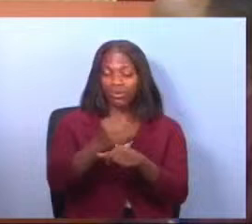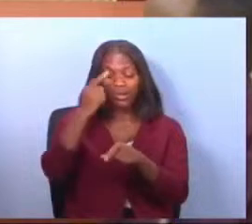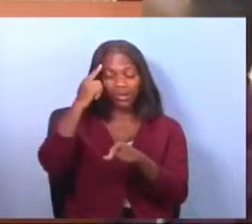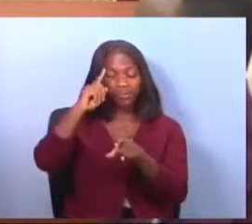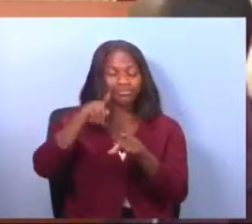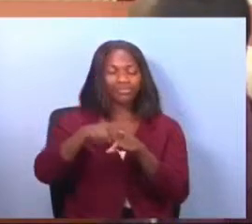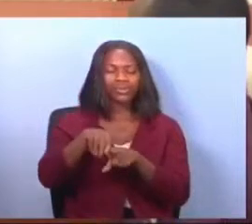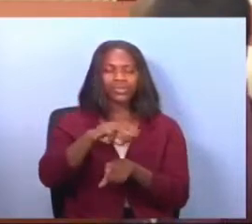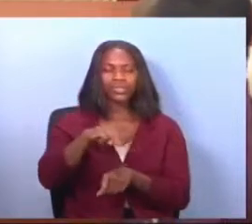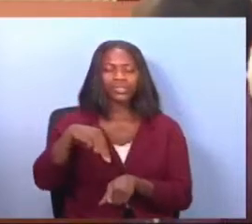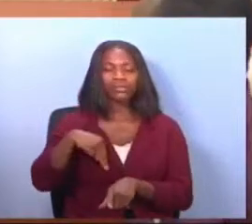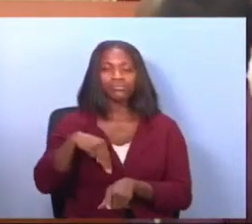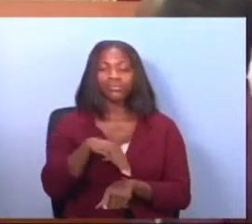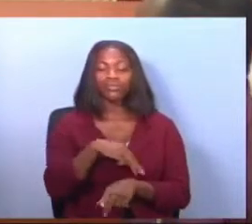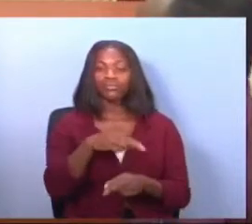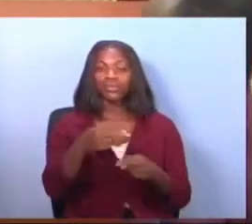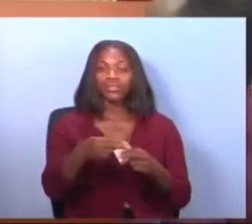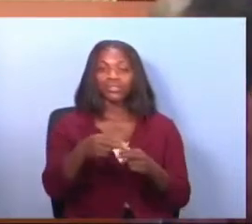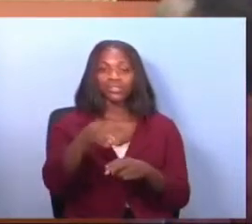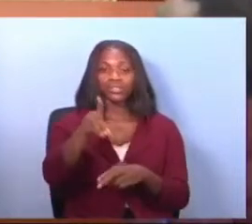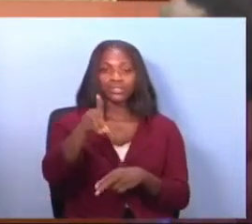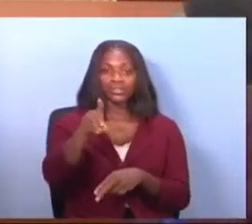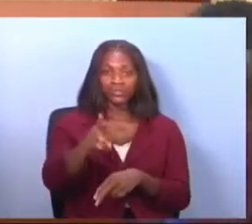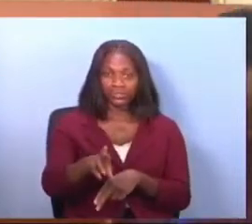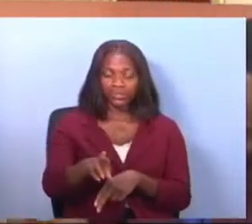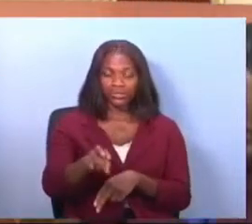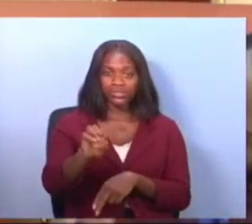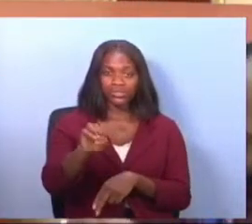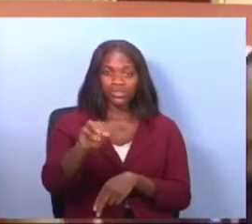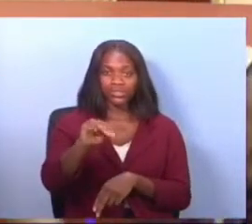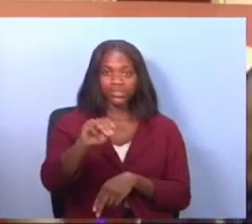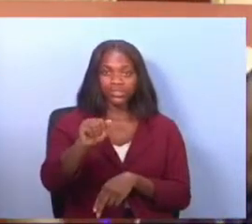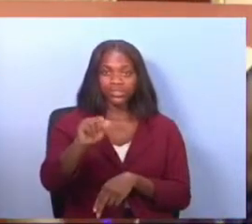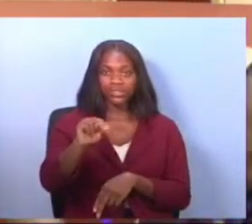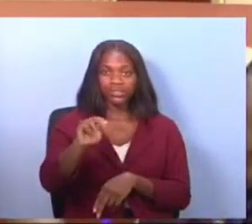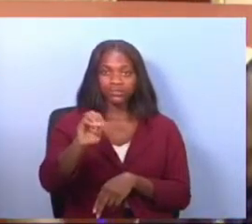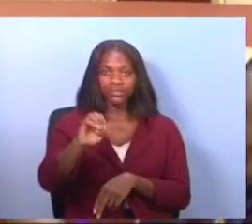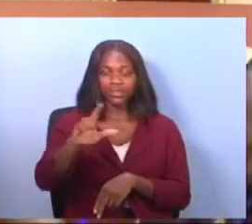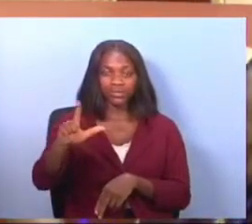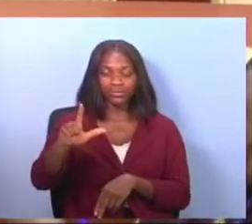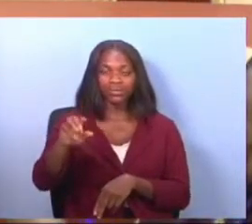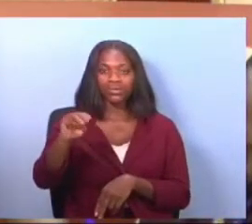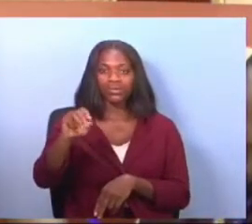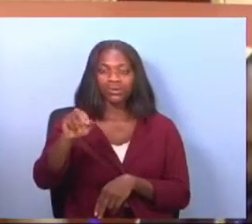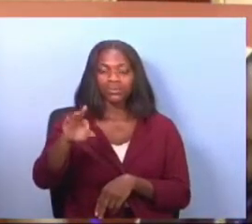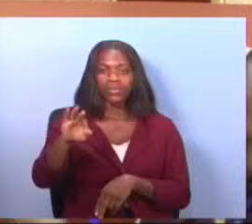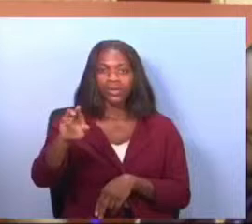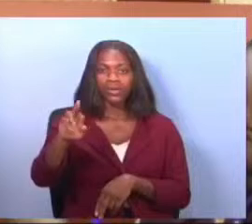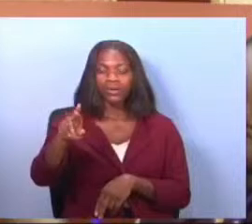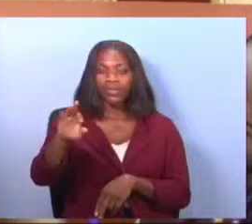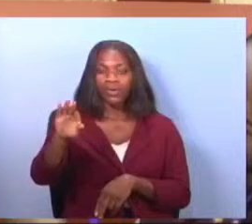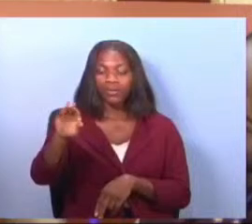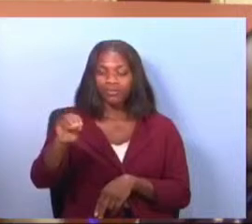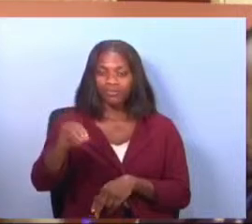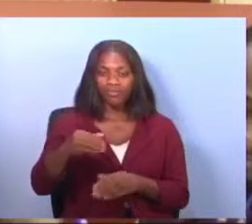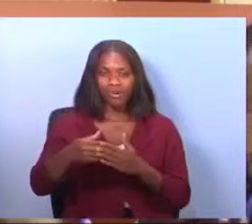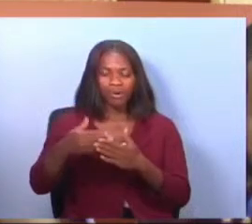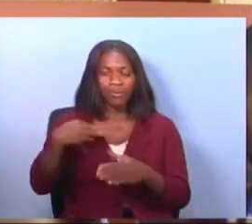the Honorable Dr. Emmanuel Mafo, the former Member of Parliament for